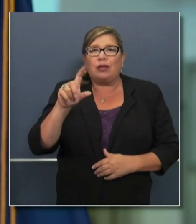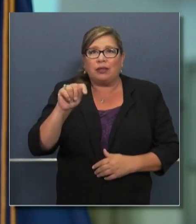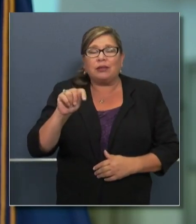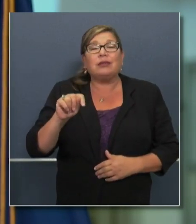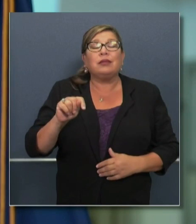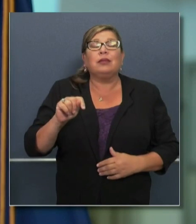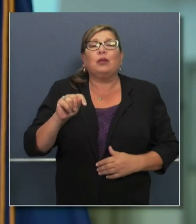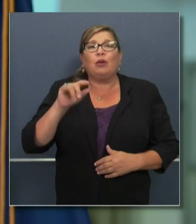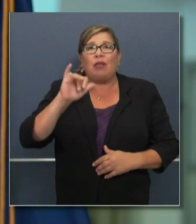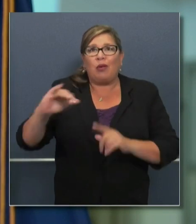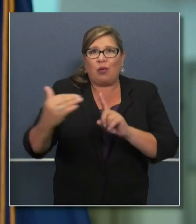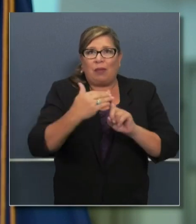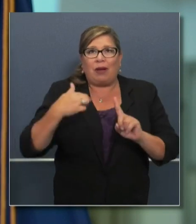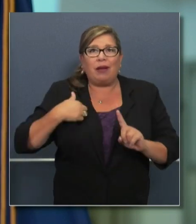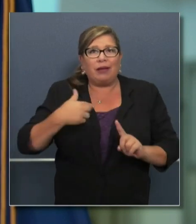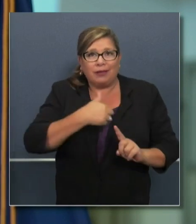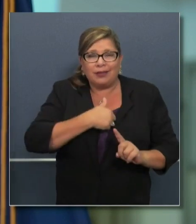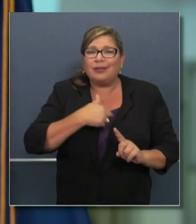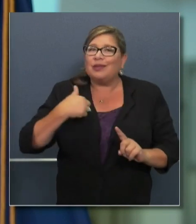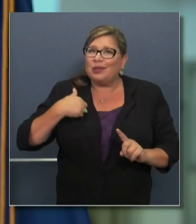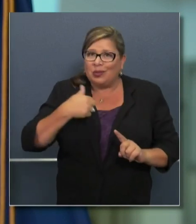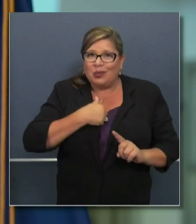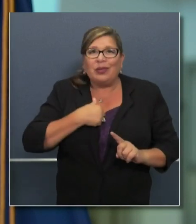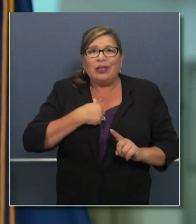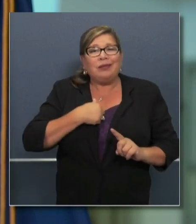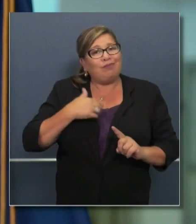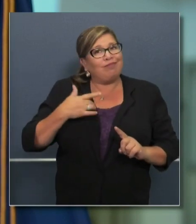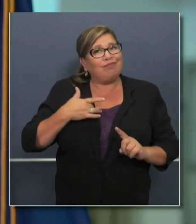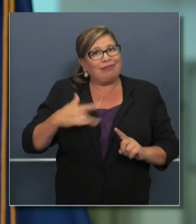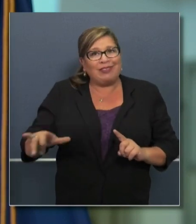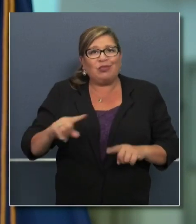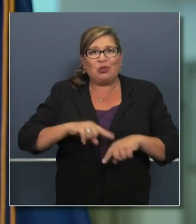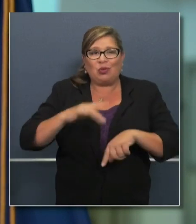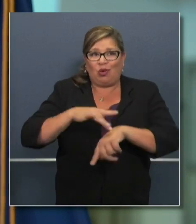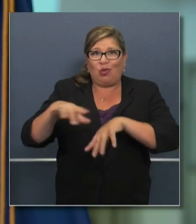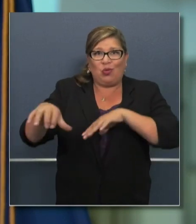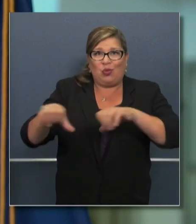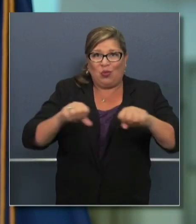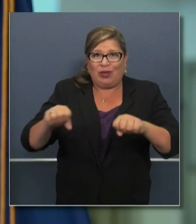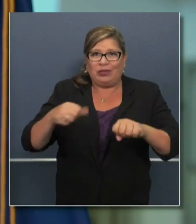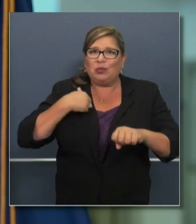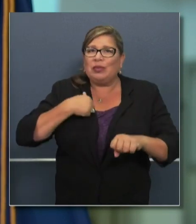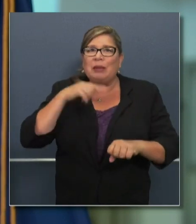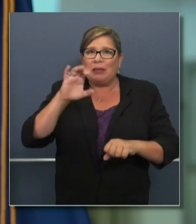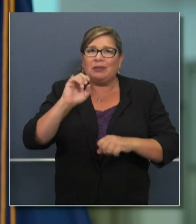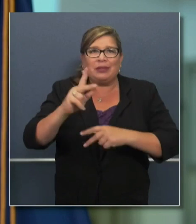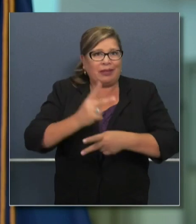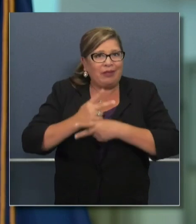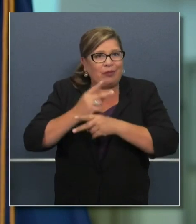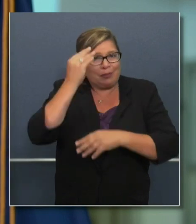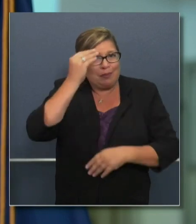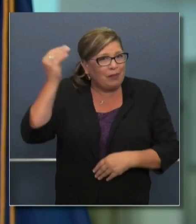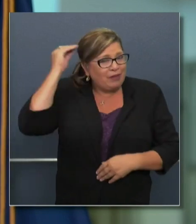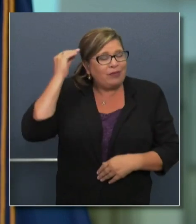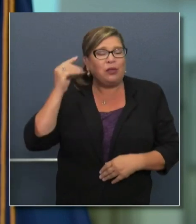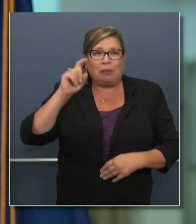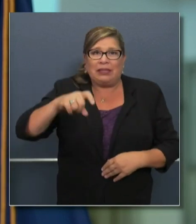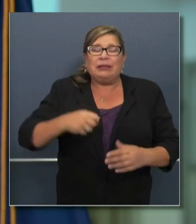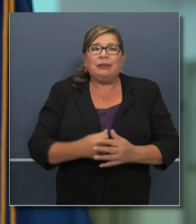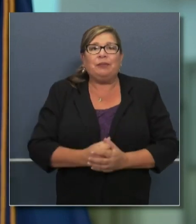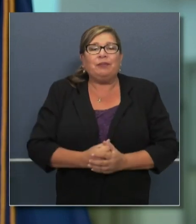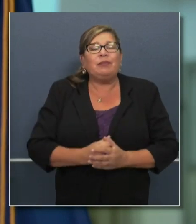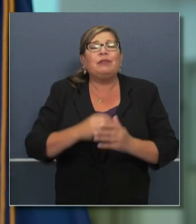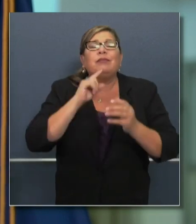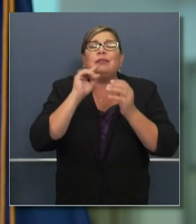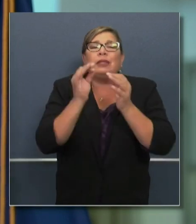Californians, our vulnerabilities as Californians as it relates to the issue of earthquakes. I want to remind folks that it